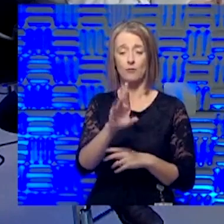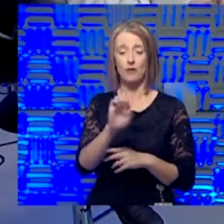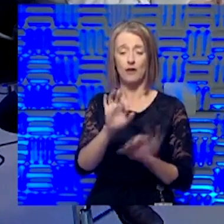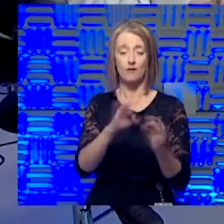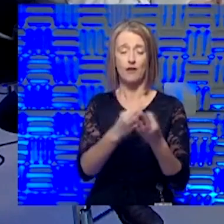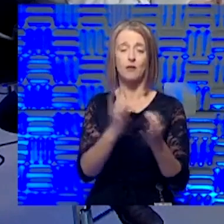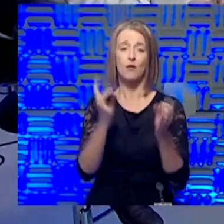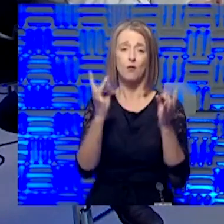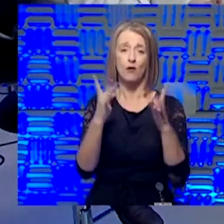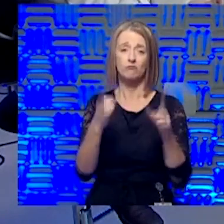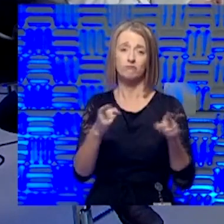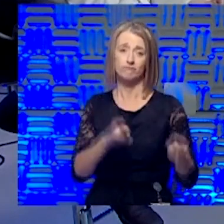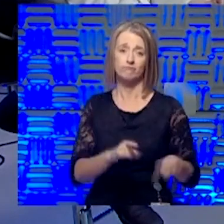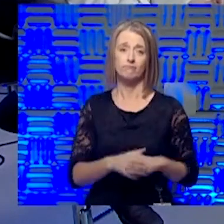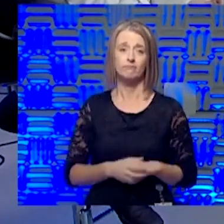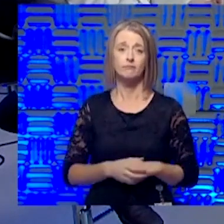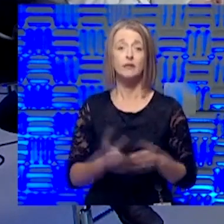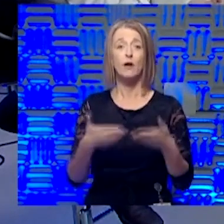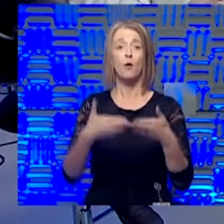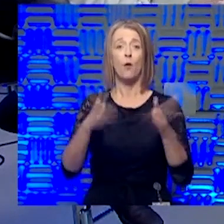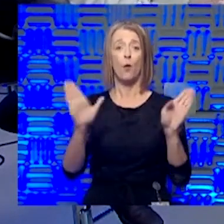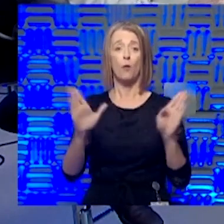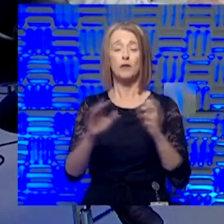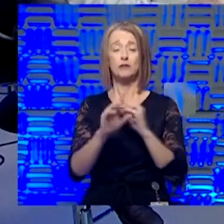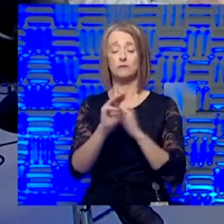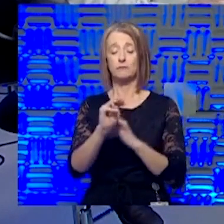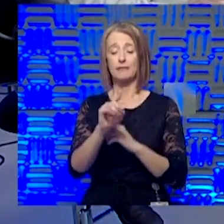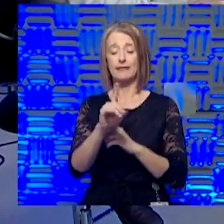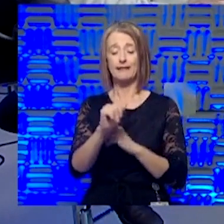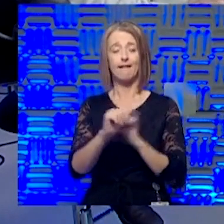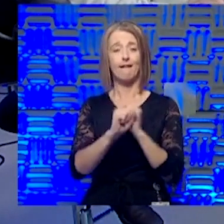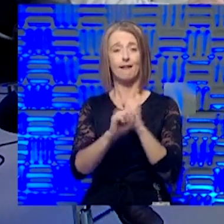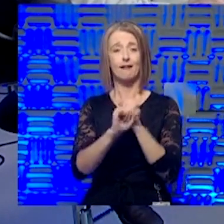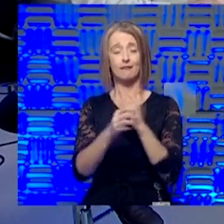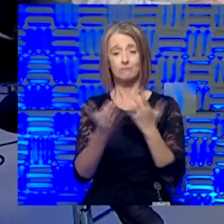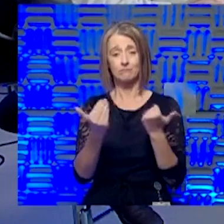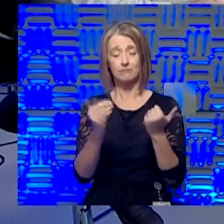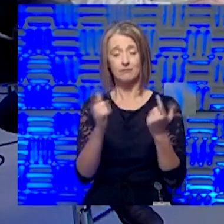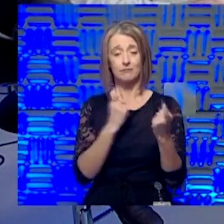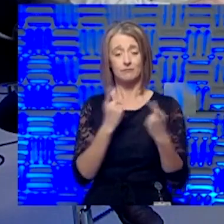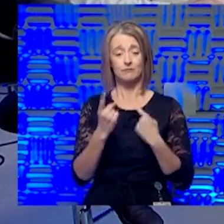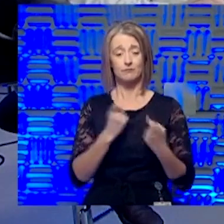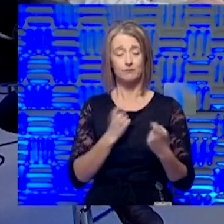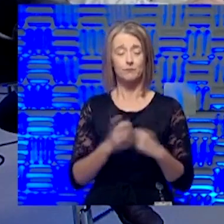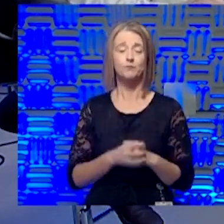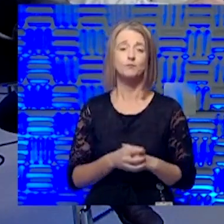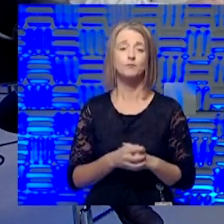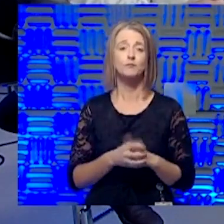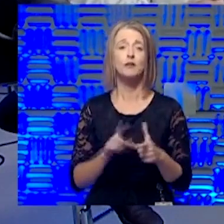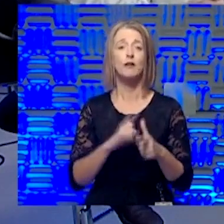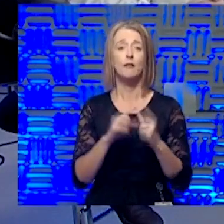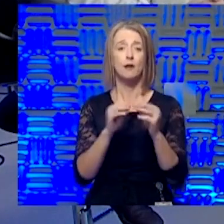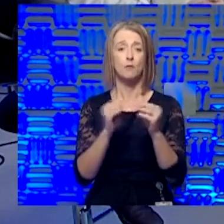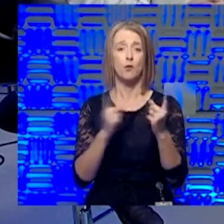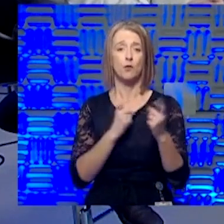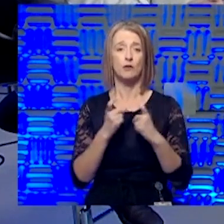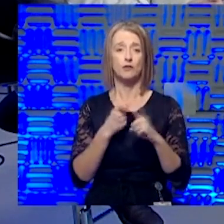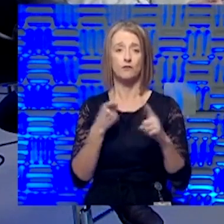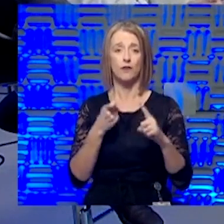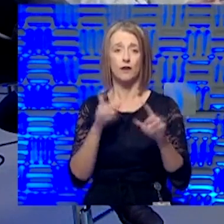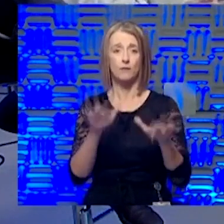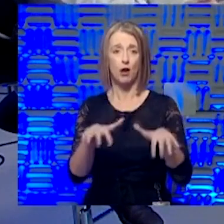tragedy. Let's open up at first to media questions and see if there are any questions from our media, and then we'll take questions from